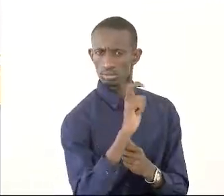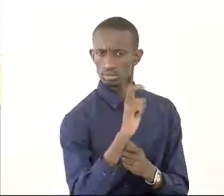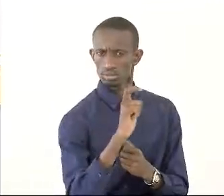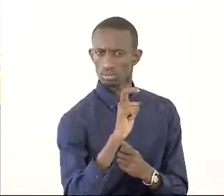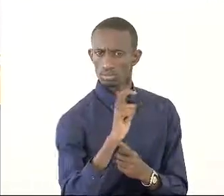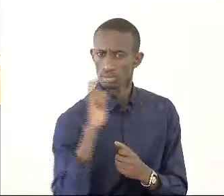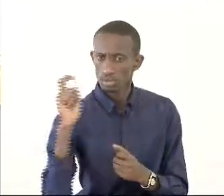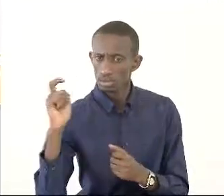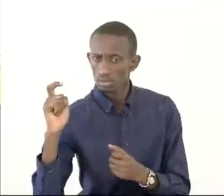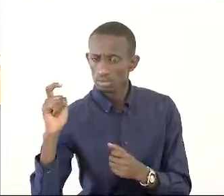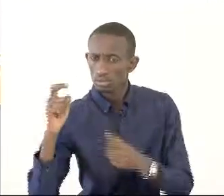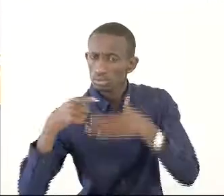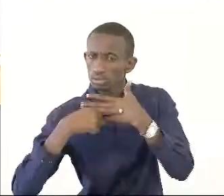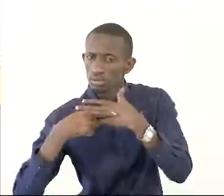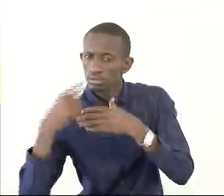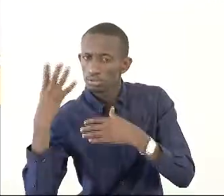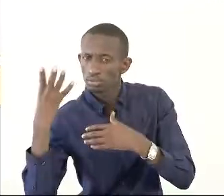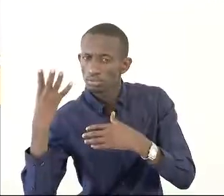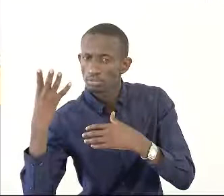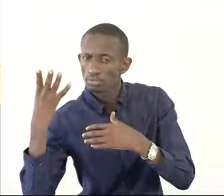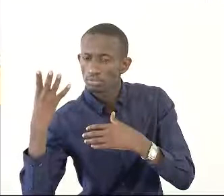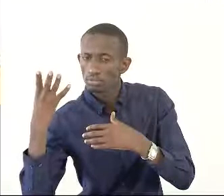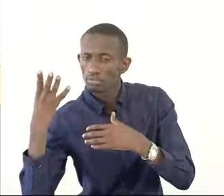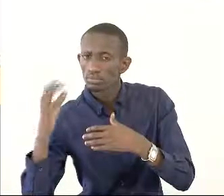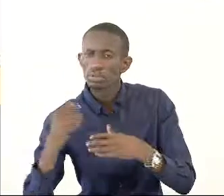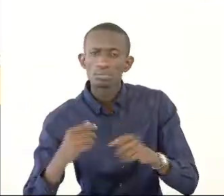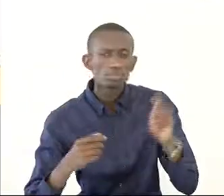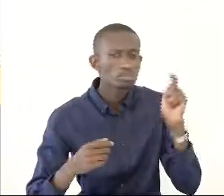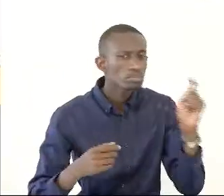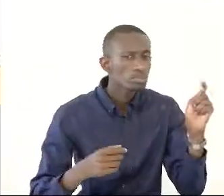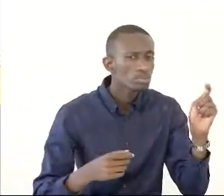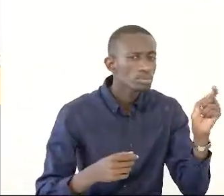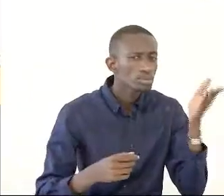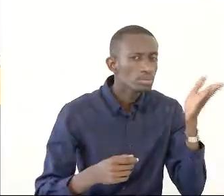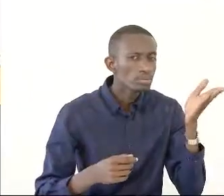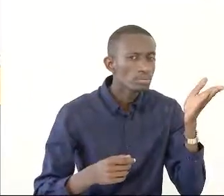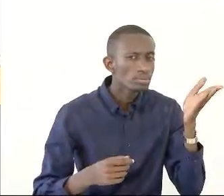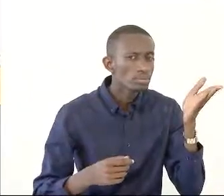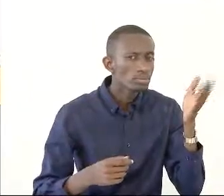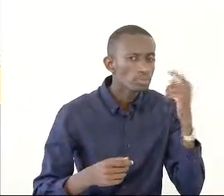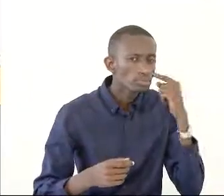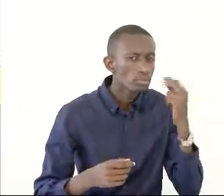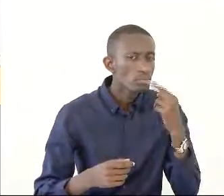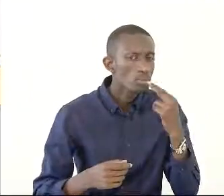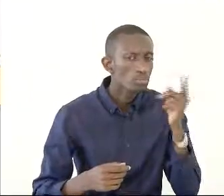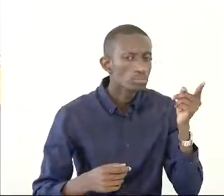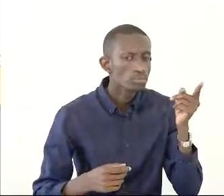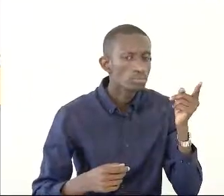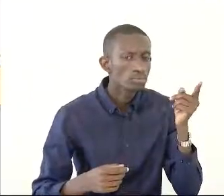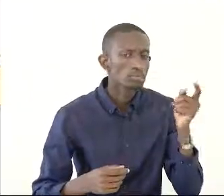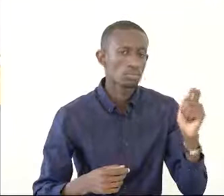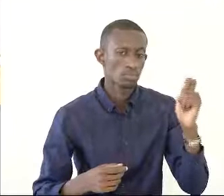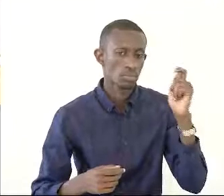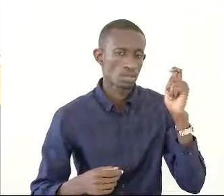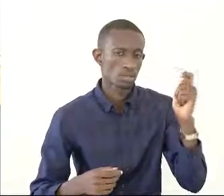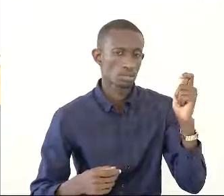-4 over here. You see this. And also we have the other point where this parabola was cutting x-axis